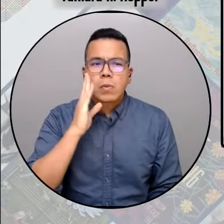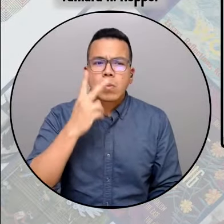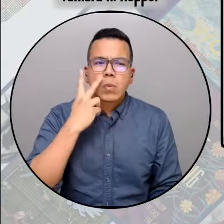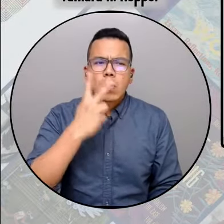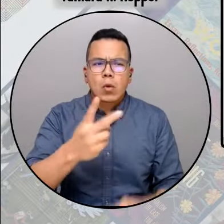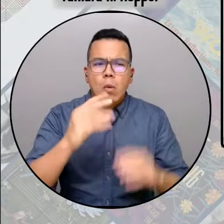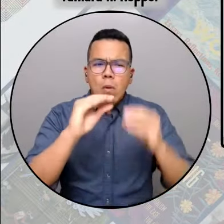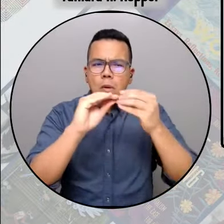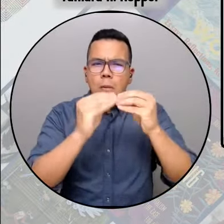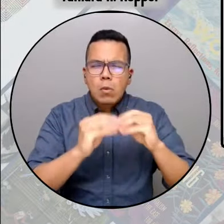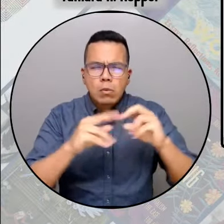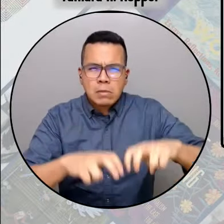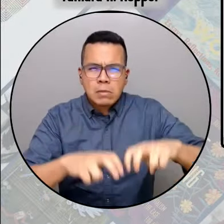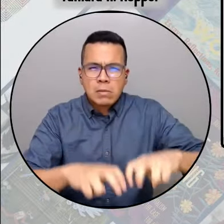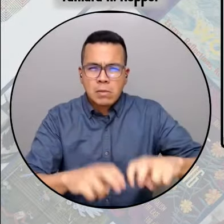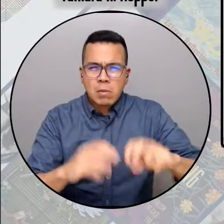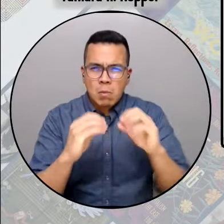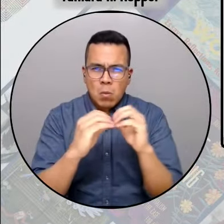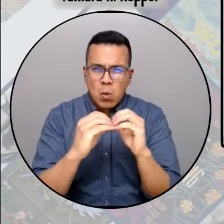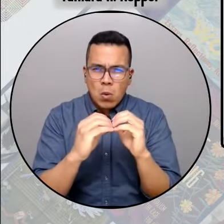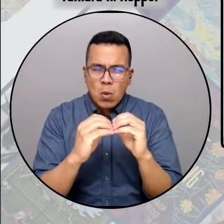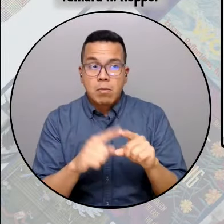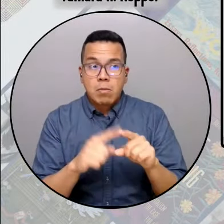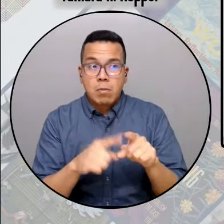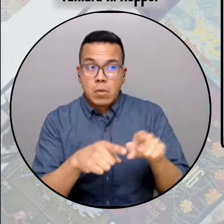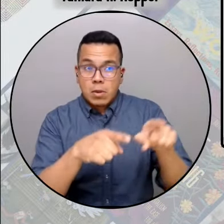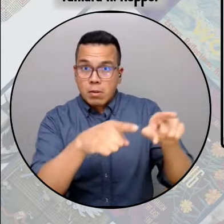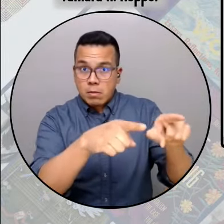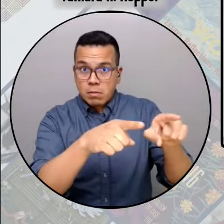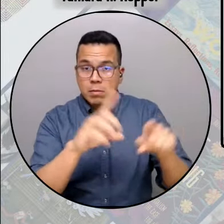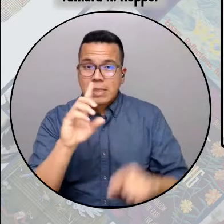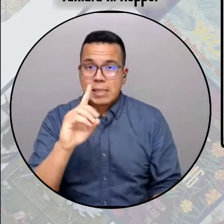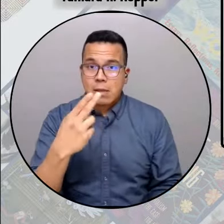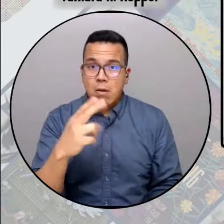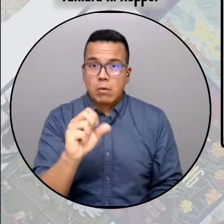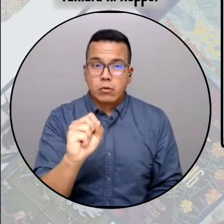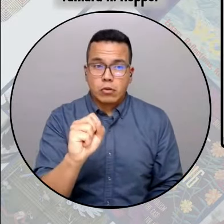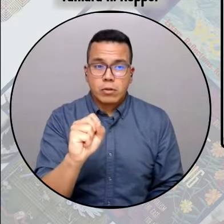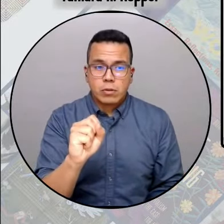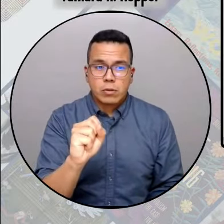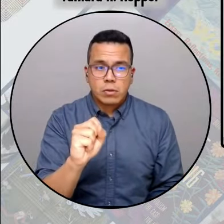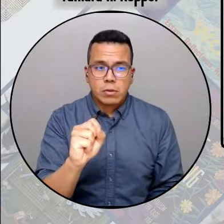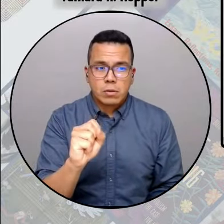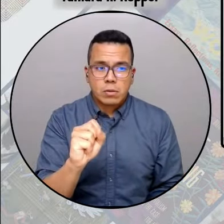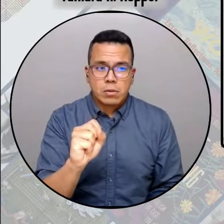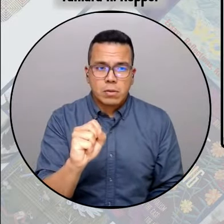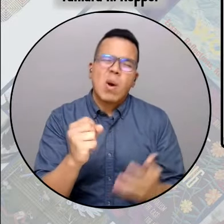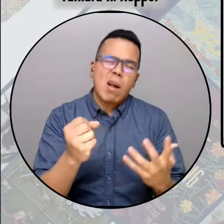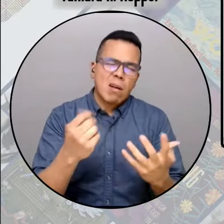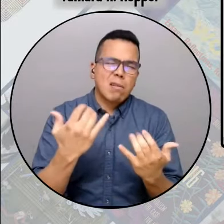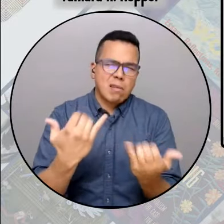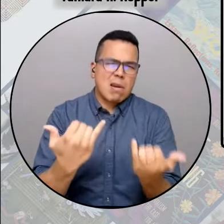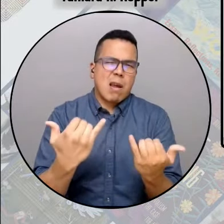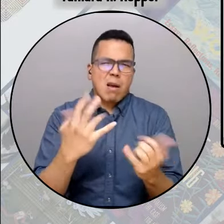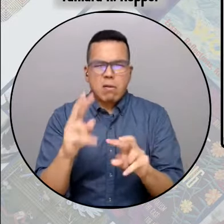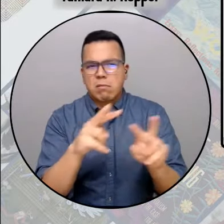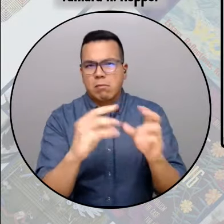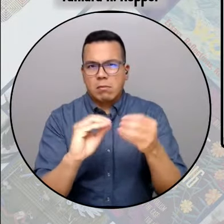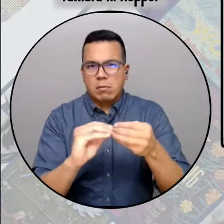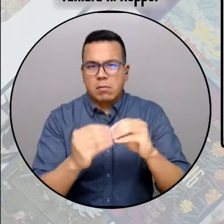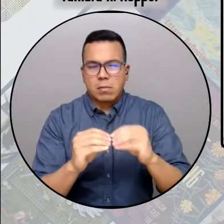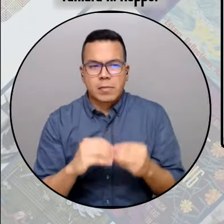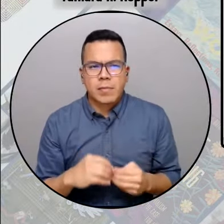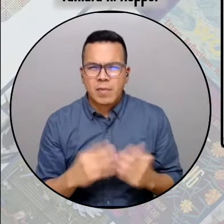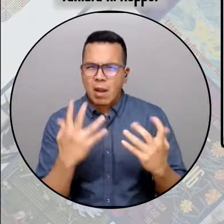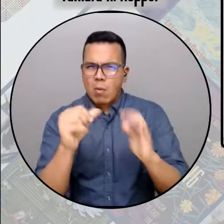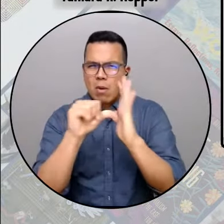shortly, but, you know, part of what they do is, well, we'll look at it now. Let's look at it now. So one of the things I want to kind of point out, and we're